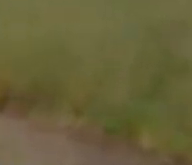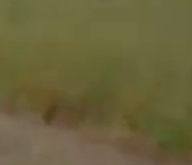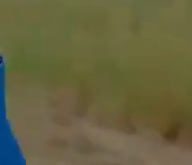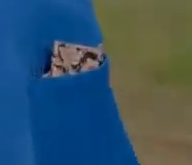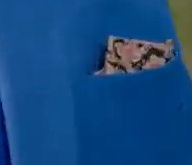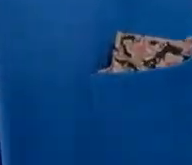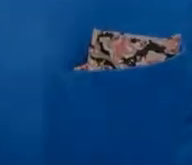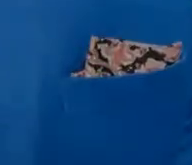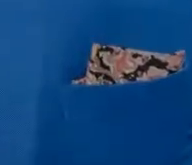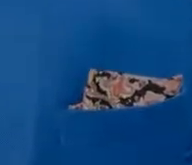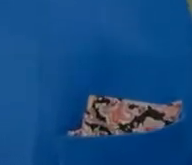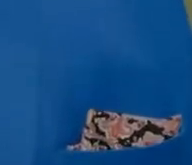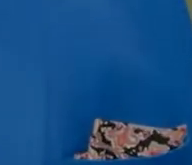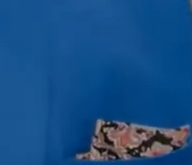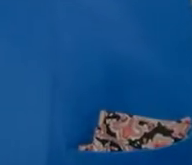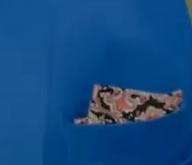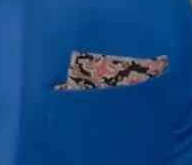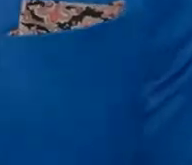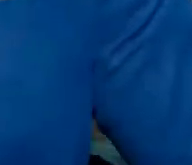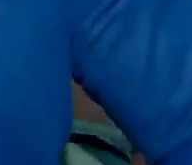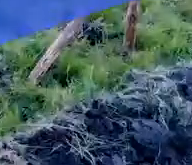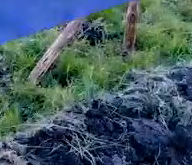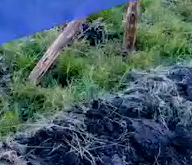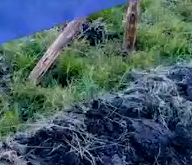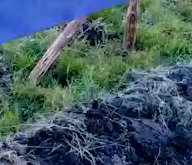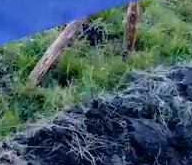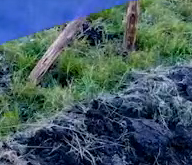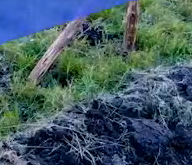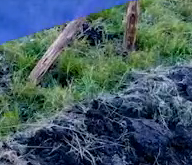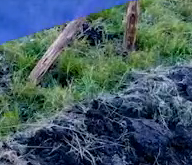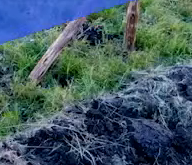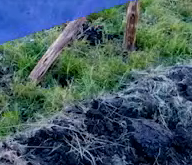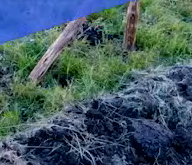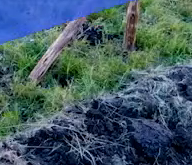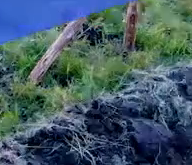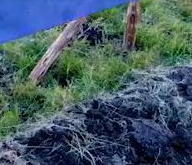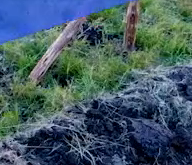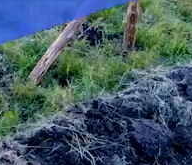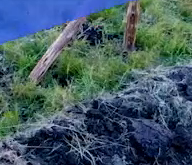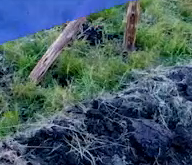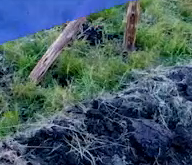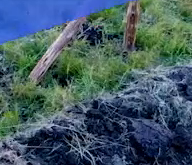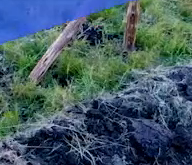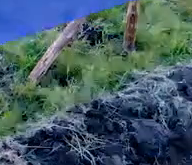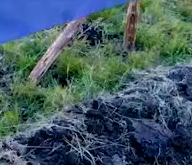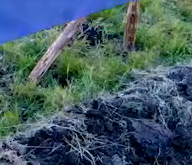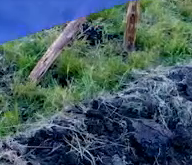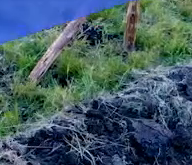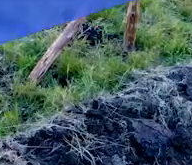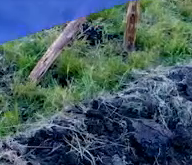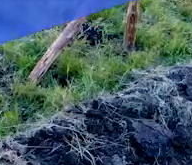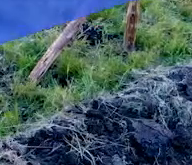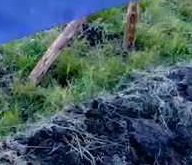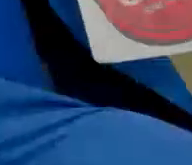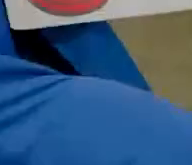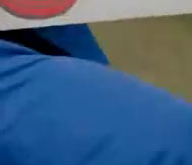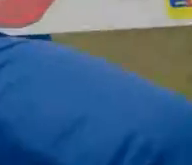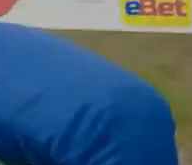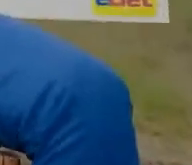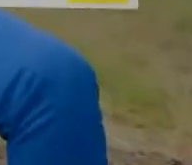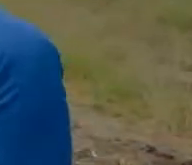Kumoja, when you star 570 hash, una ploti, nani up to 1.1 million Kenyan shillings